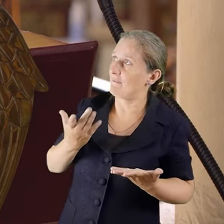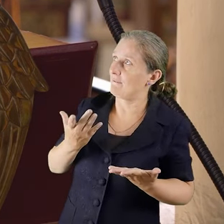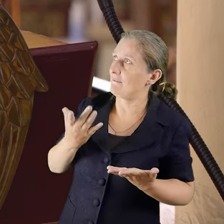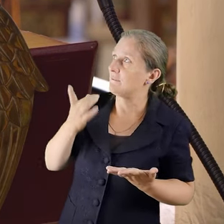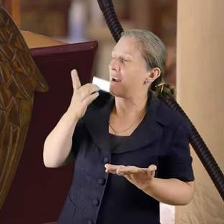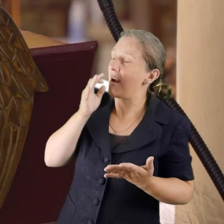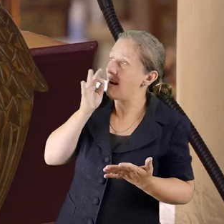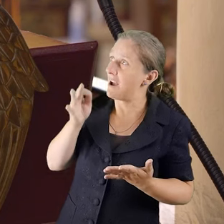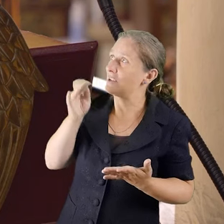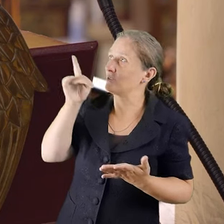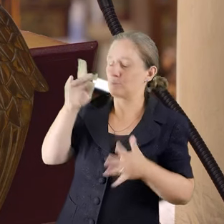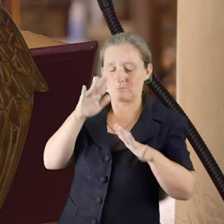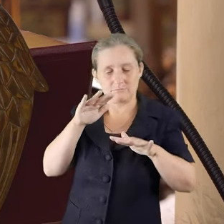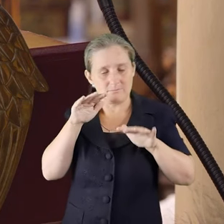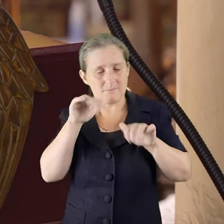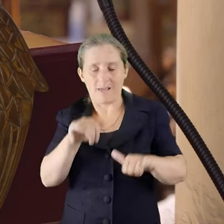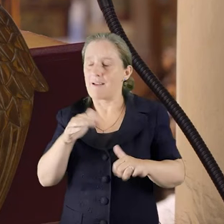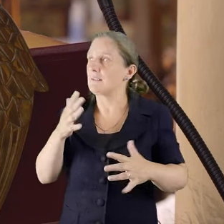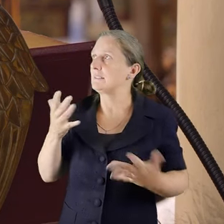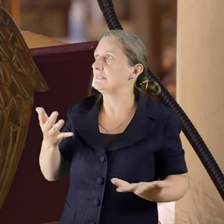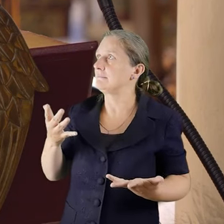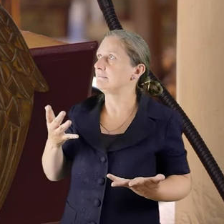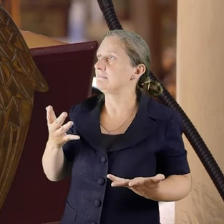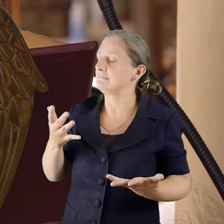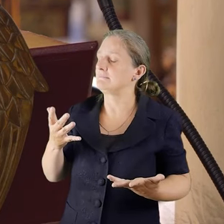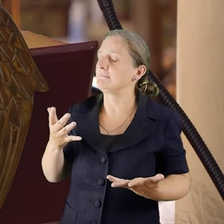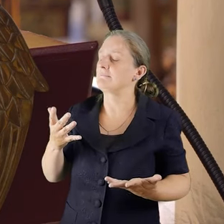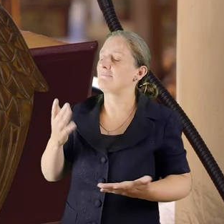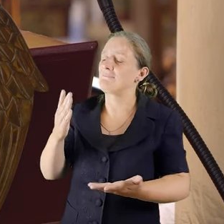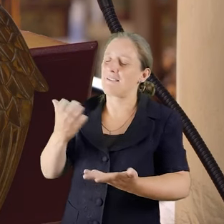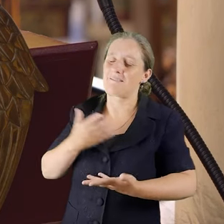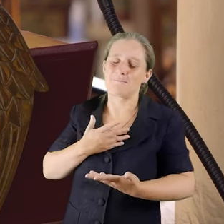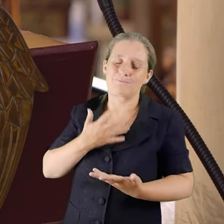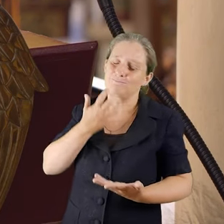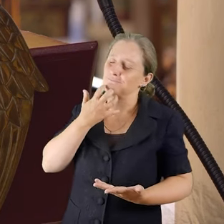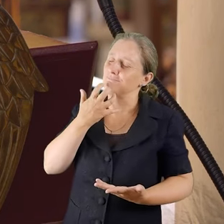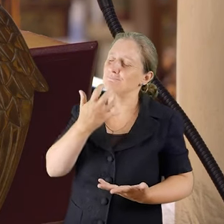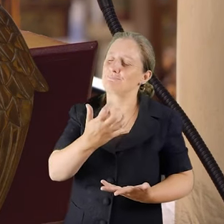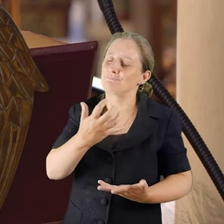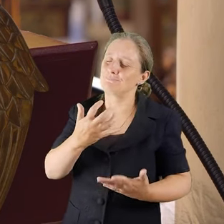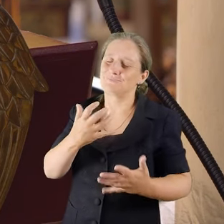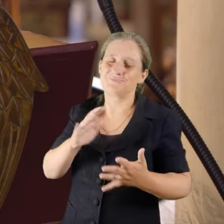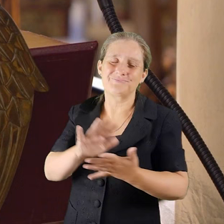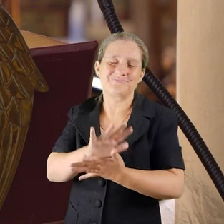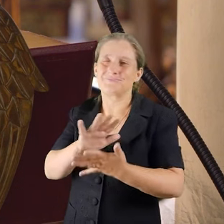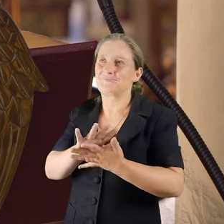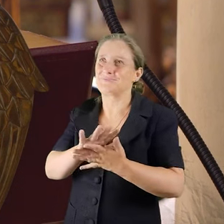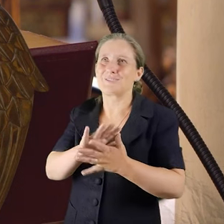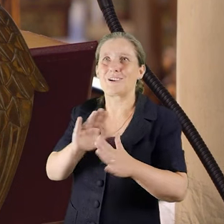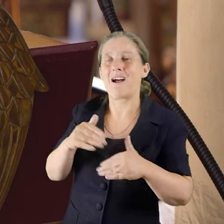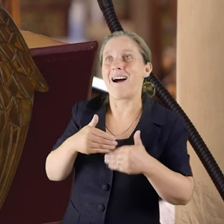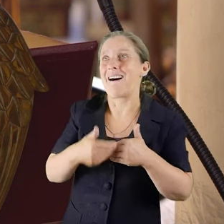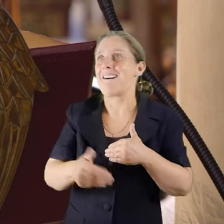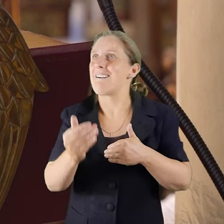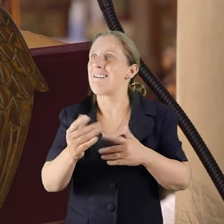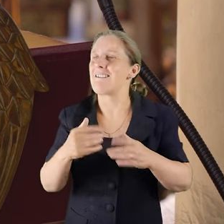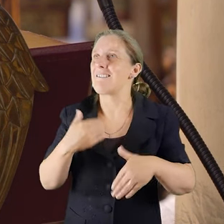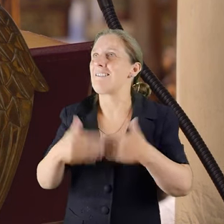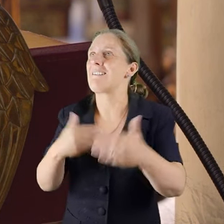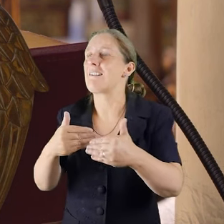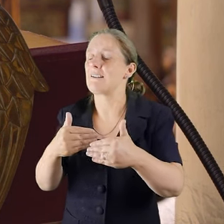to you for your blessing. Give us courage and cheerfulness in facing the tasks before